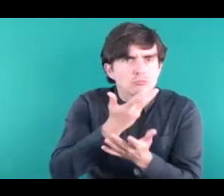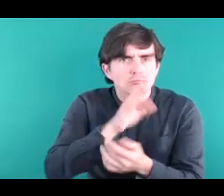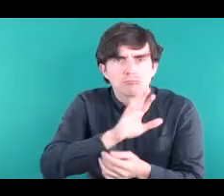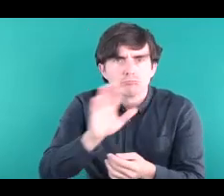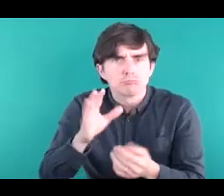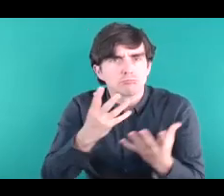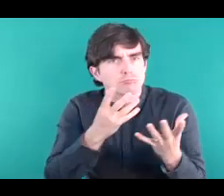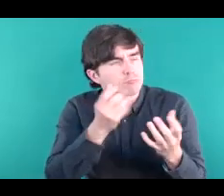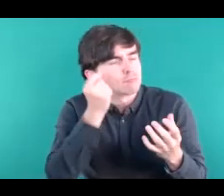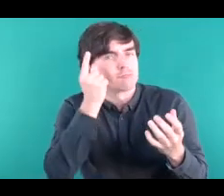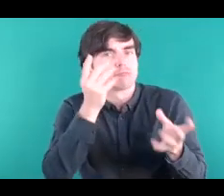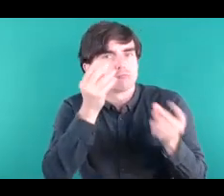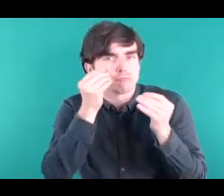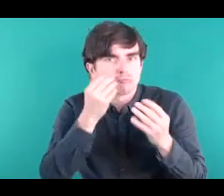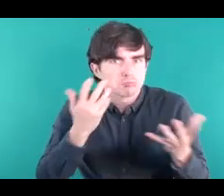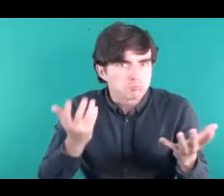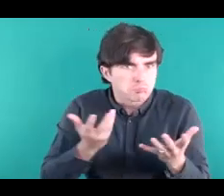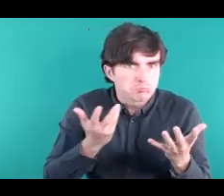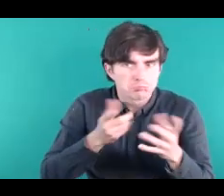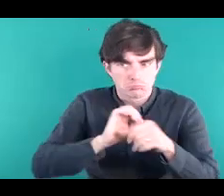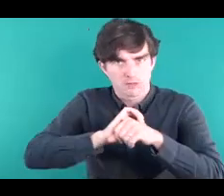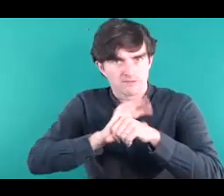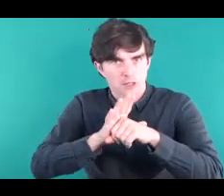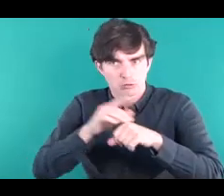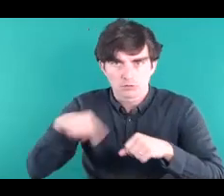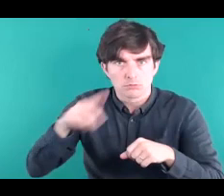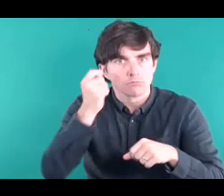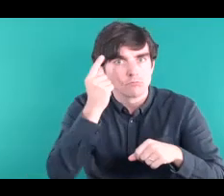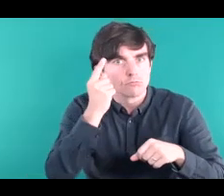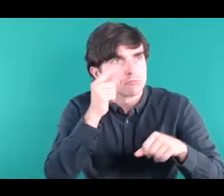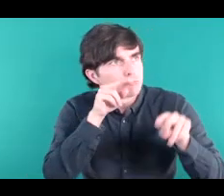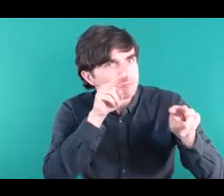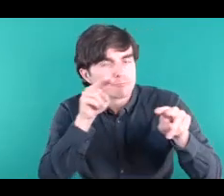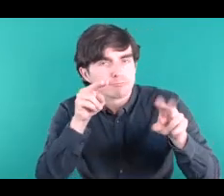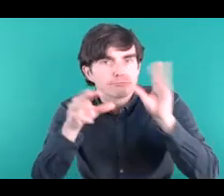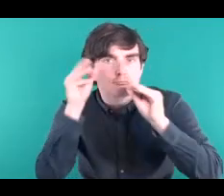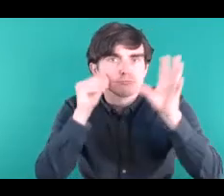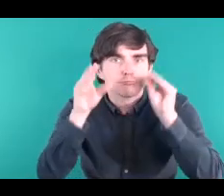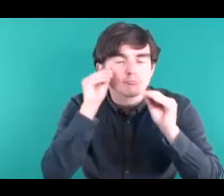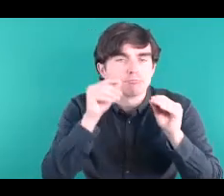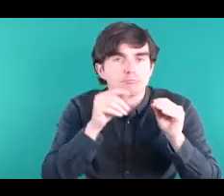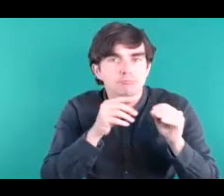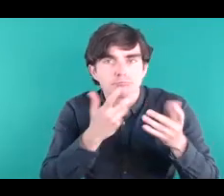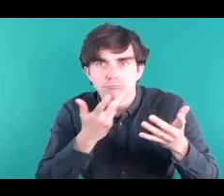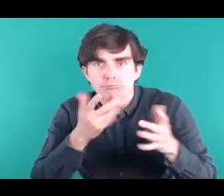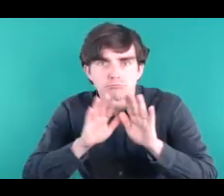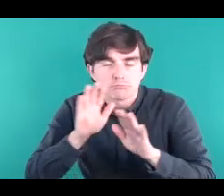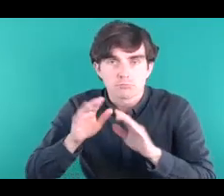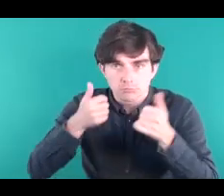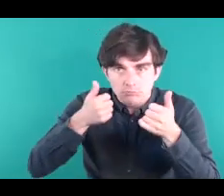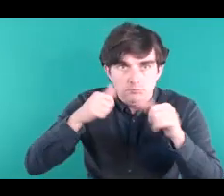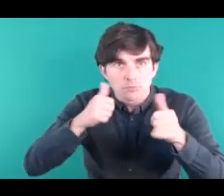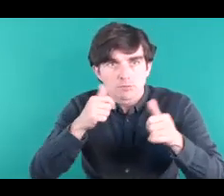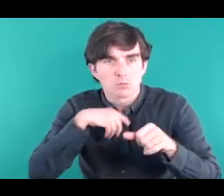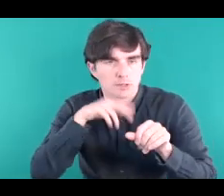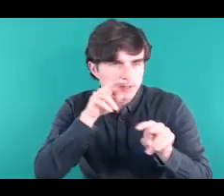accessible. We are also looking at how COVID-19 has impacted toward